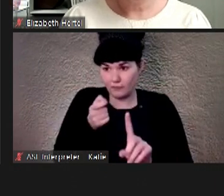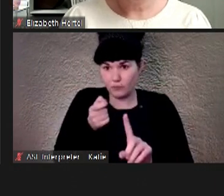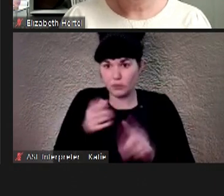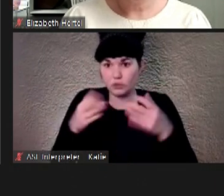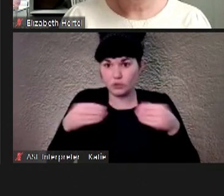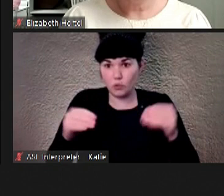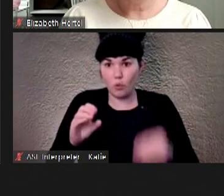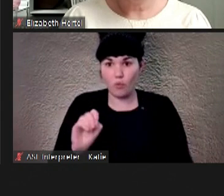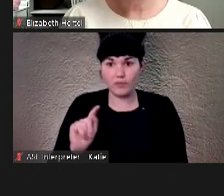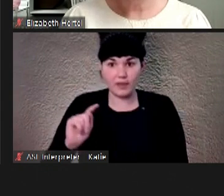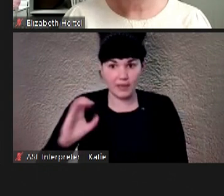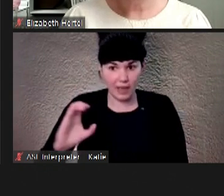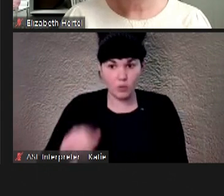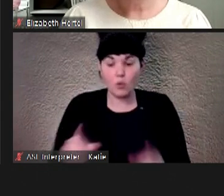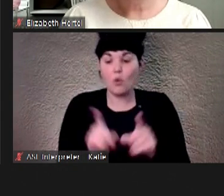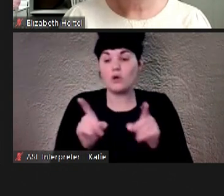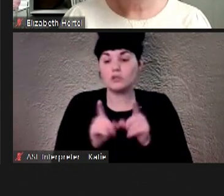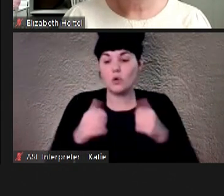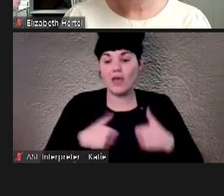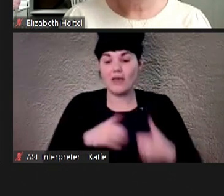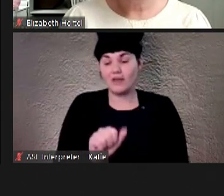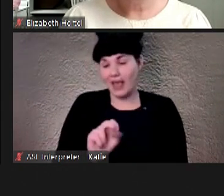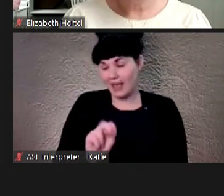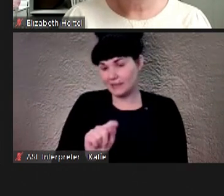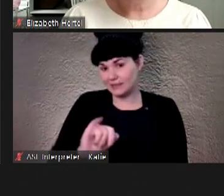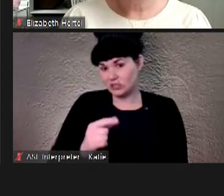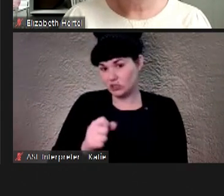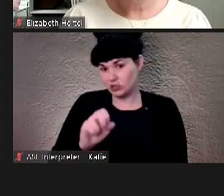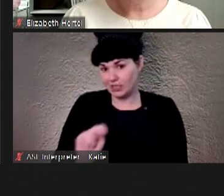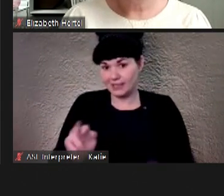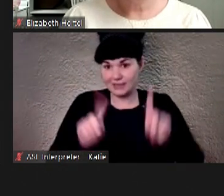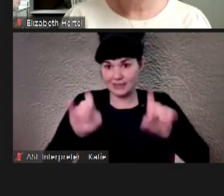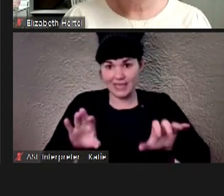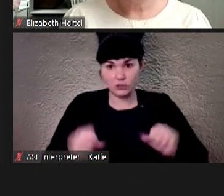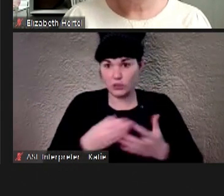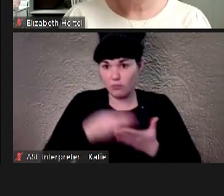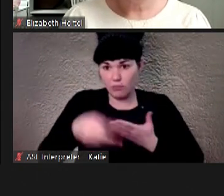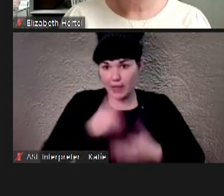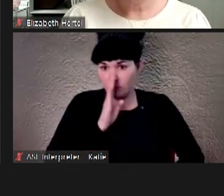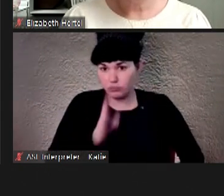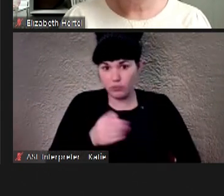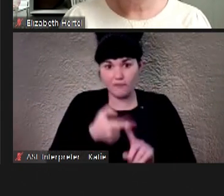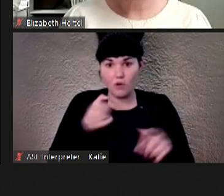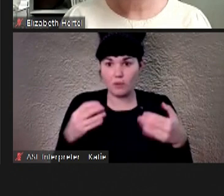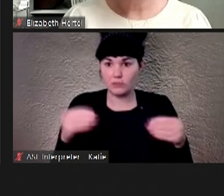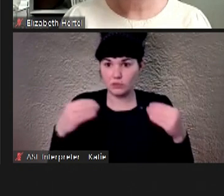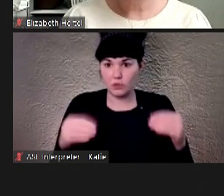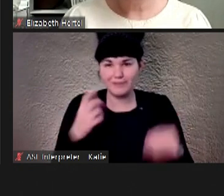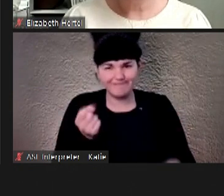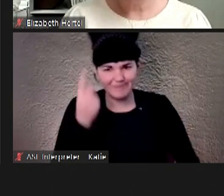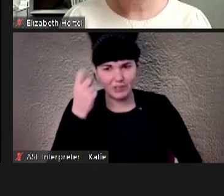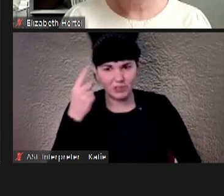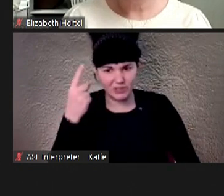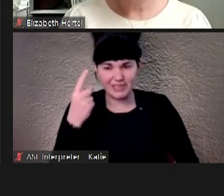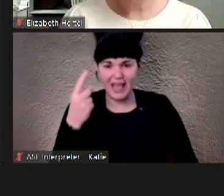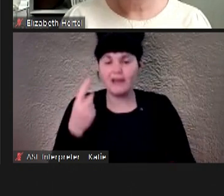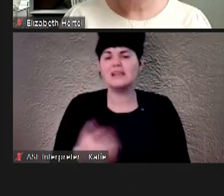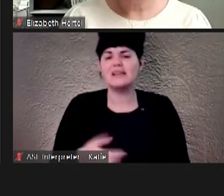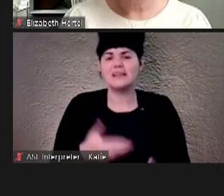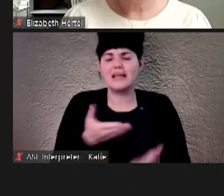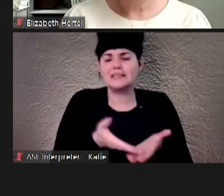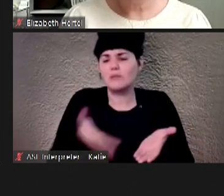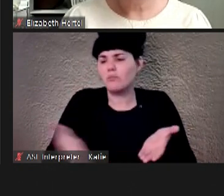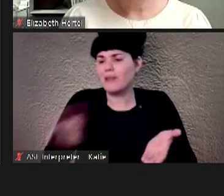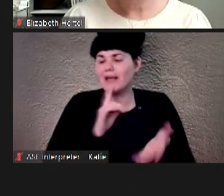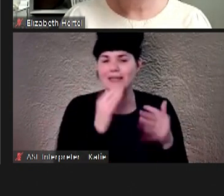I understand that availability of these tests has been a struggle, and we're working with federal partners to increase availability. And as Director Hertel